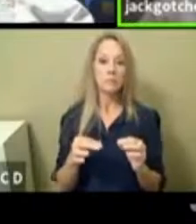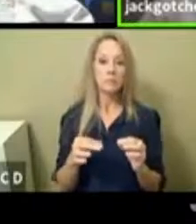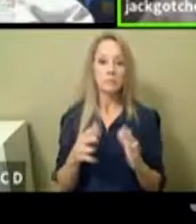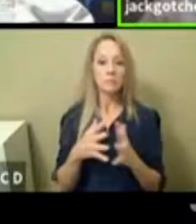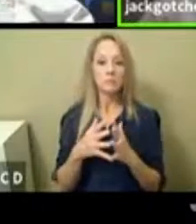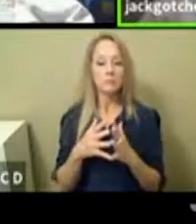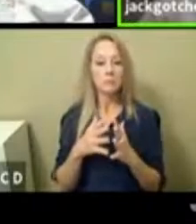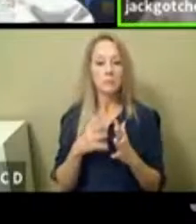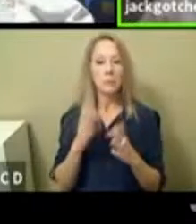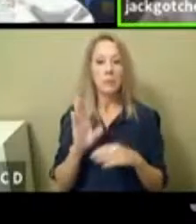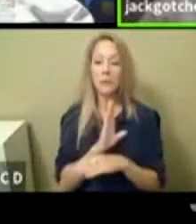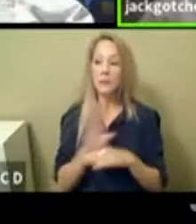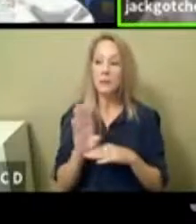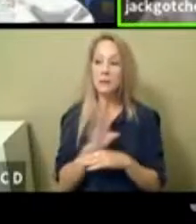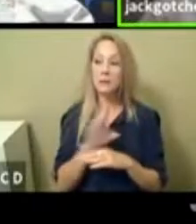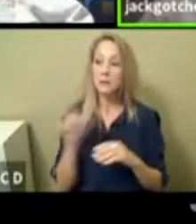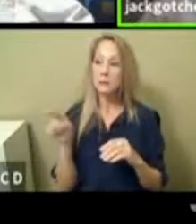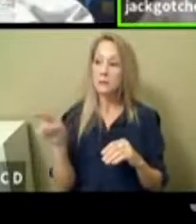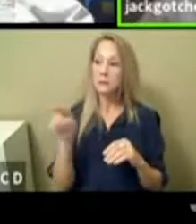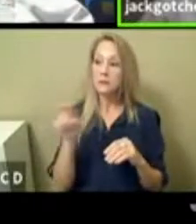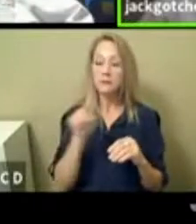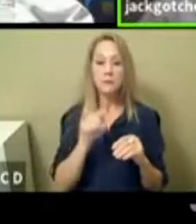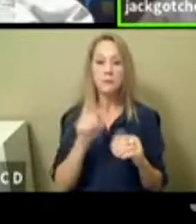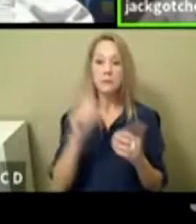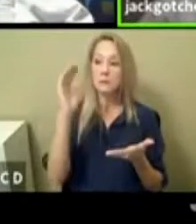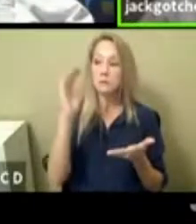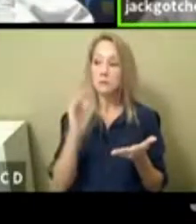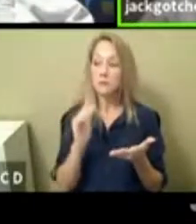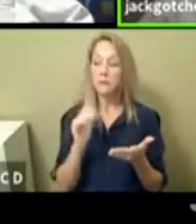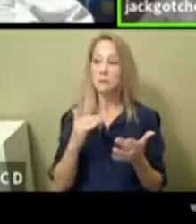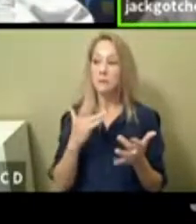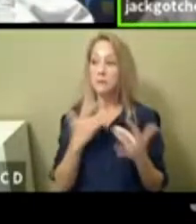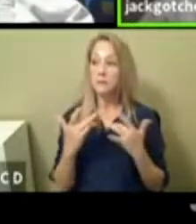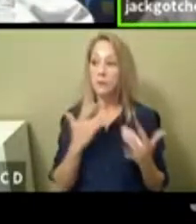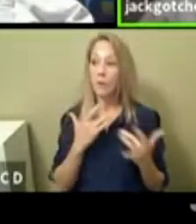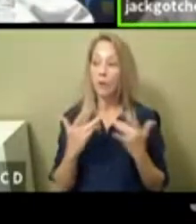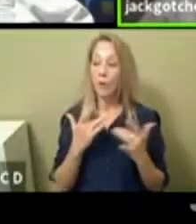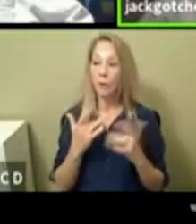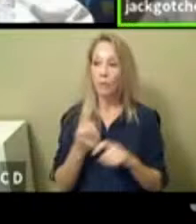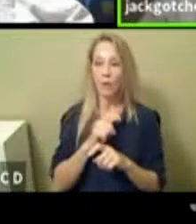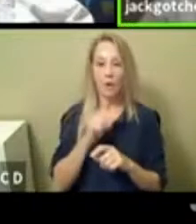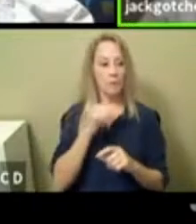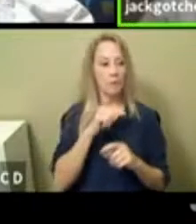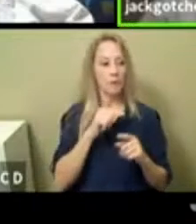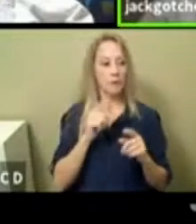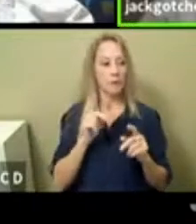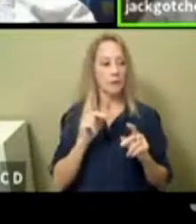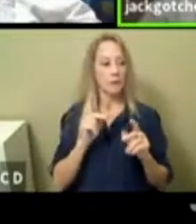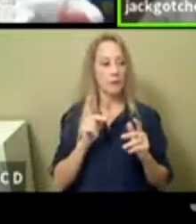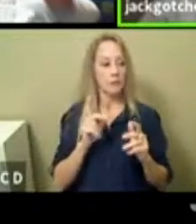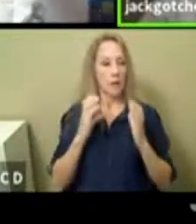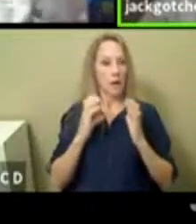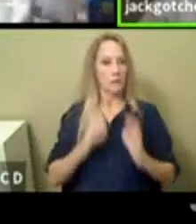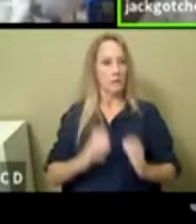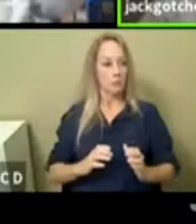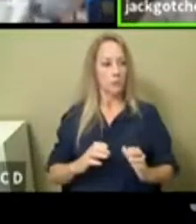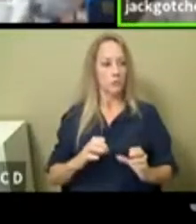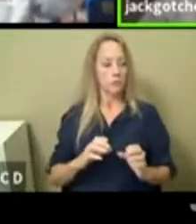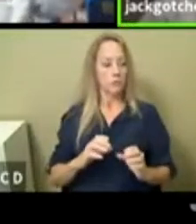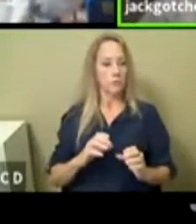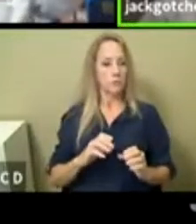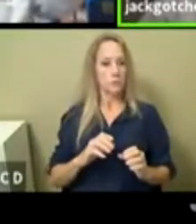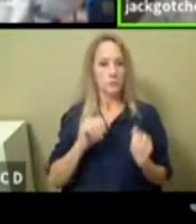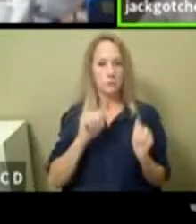certain businesses are driven by concern and fear from the customers, not necessarily from